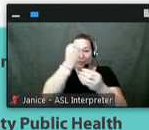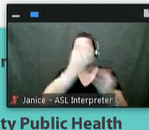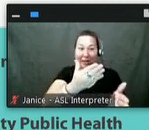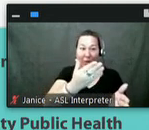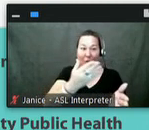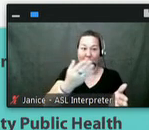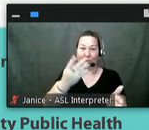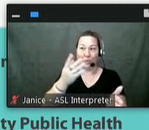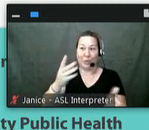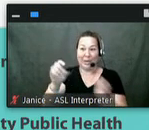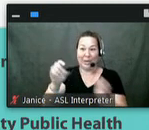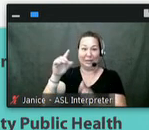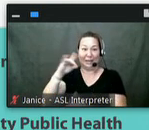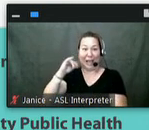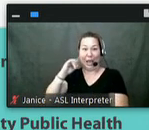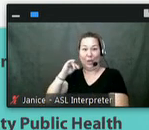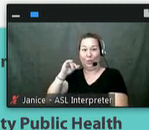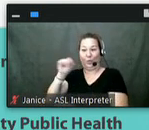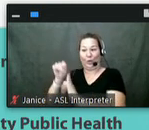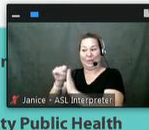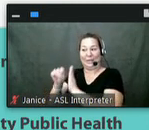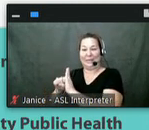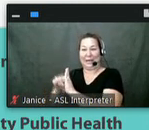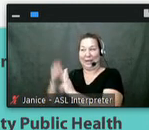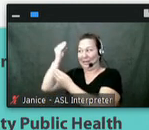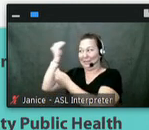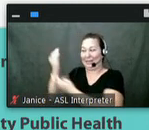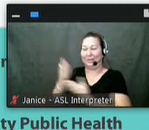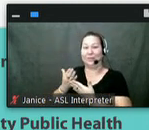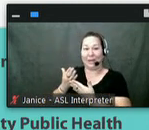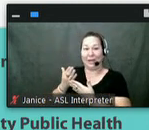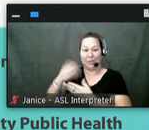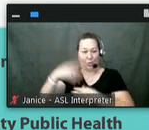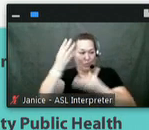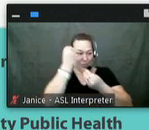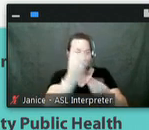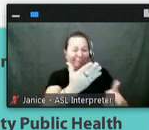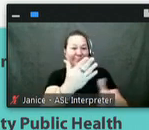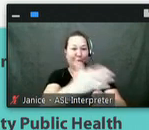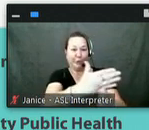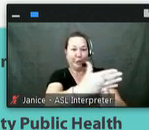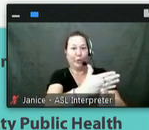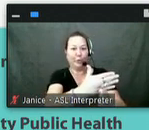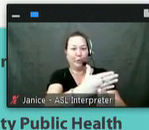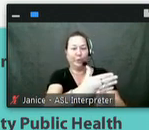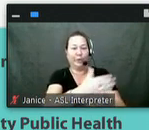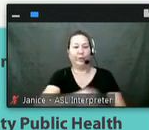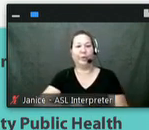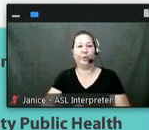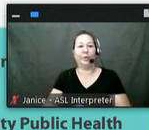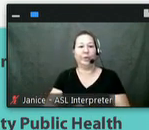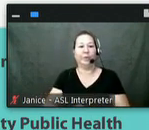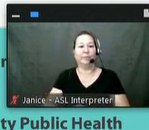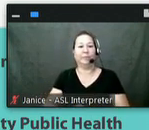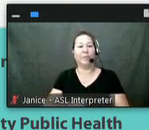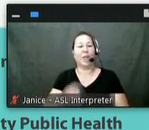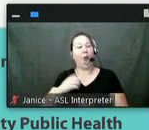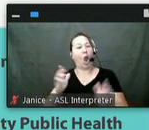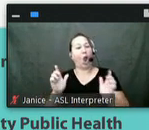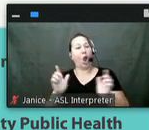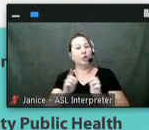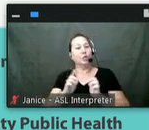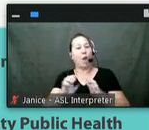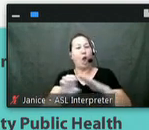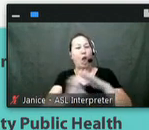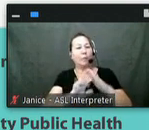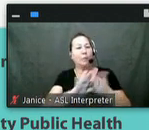districts. When you look at it, to open under a waiver, which we could do right now, some of our small elementaries could do, and